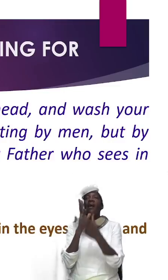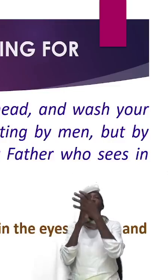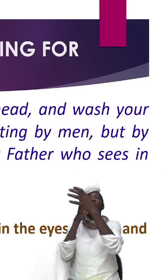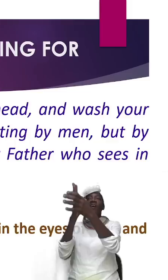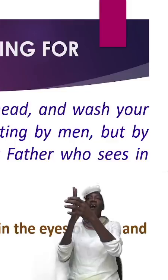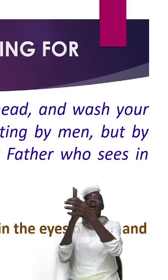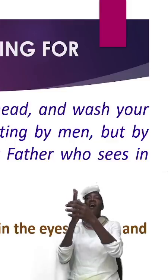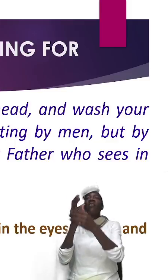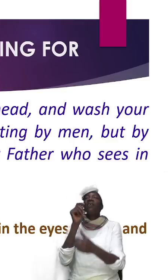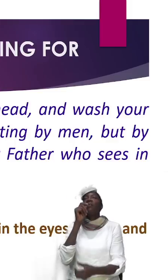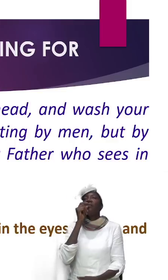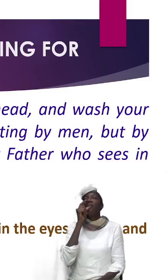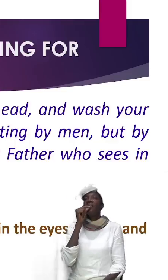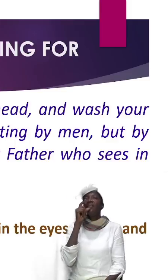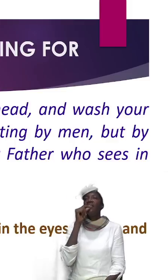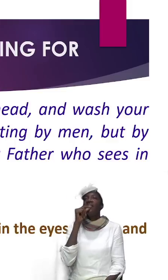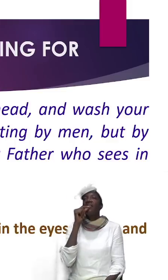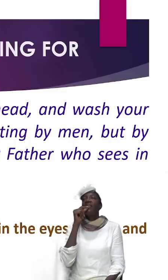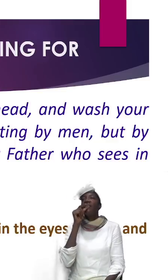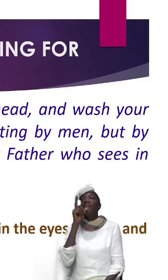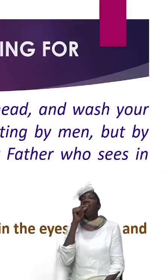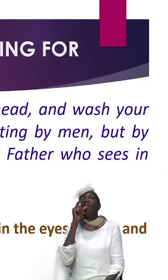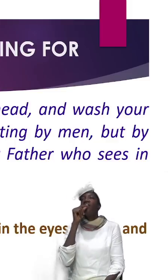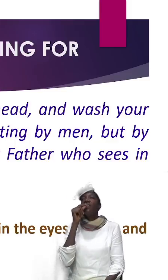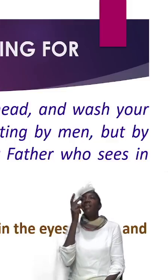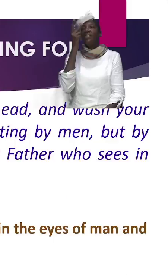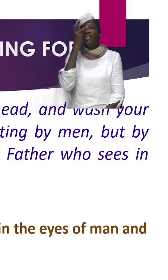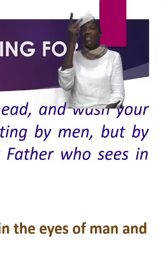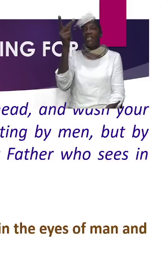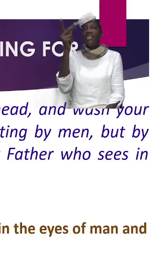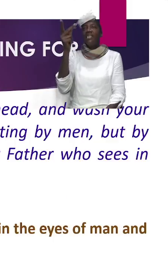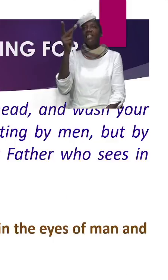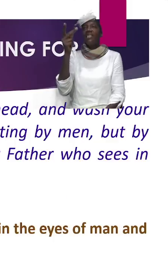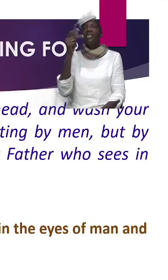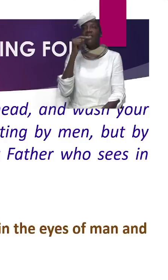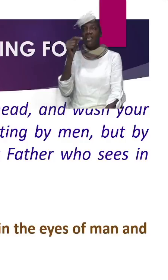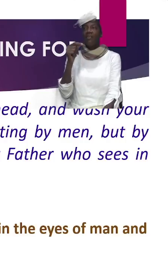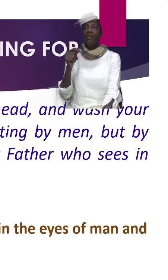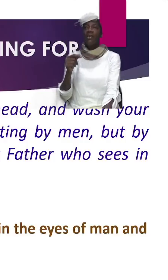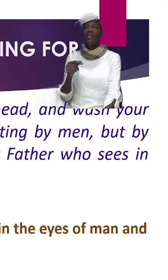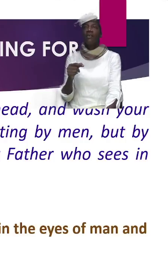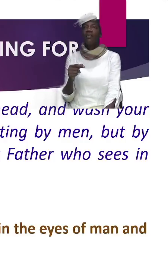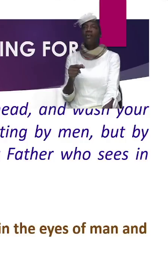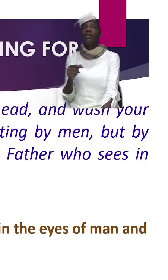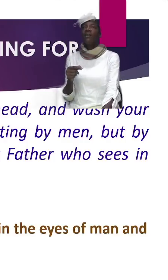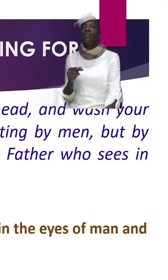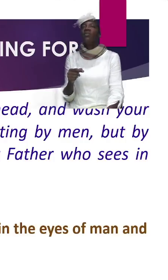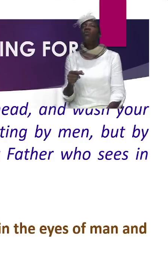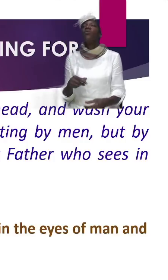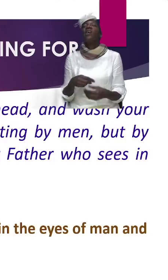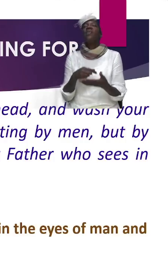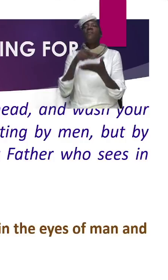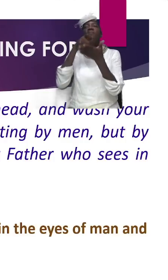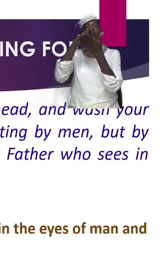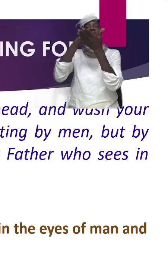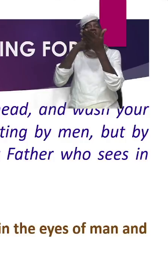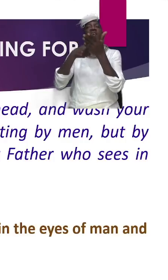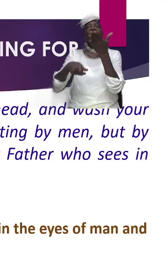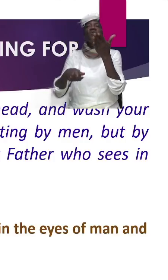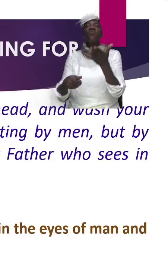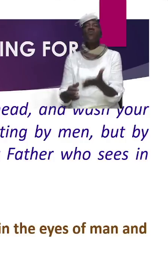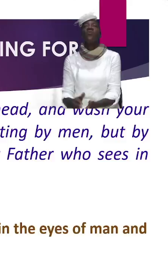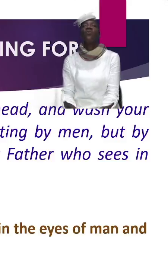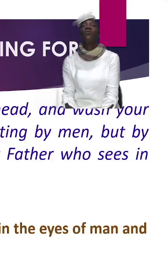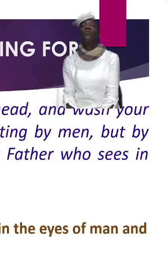in secret. And your Father who sees in secret will repay you. Brethren,